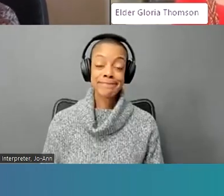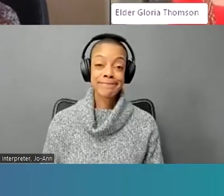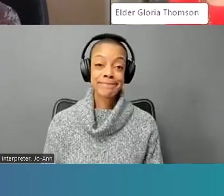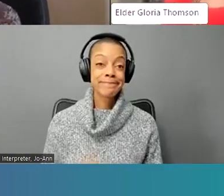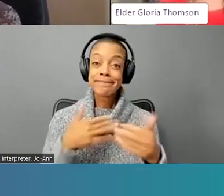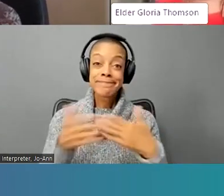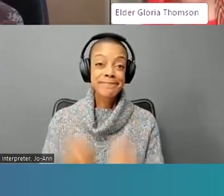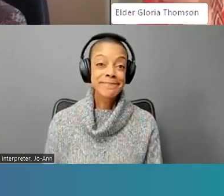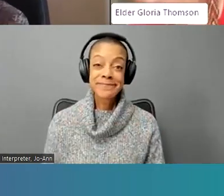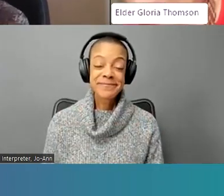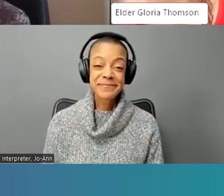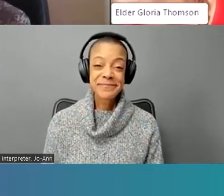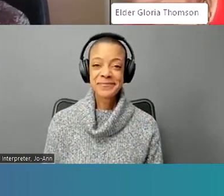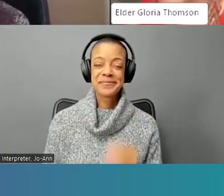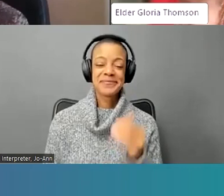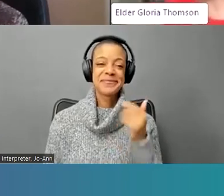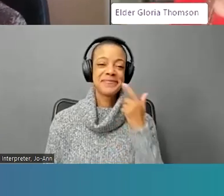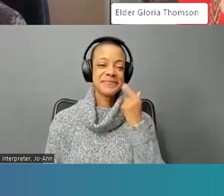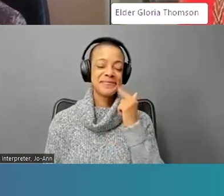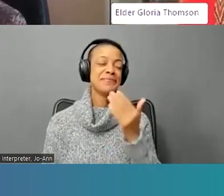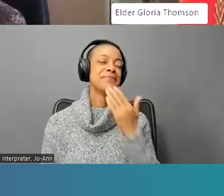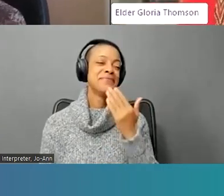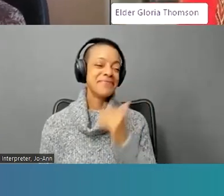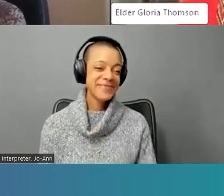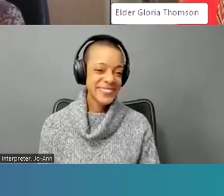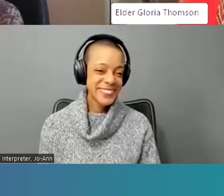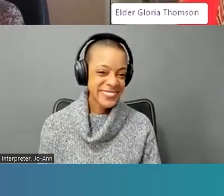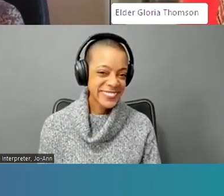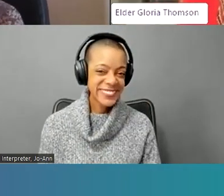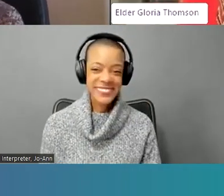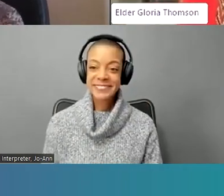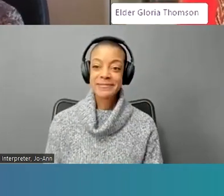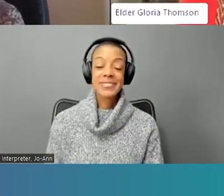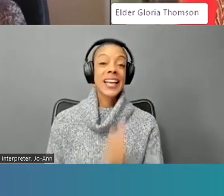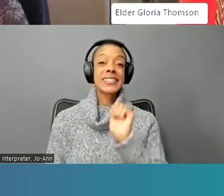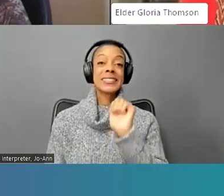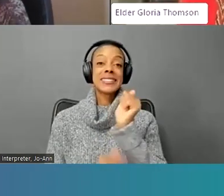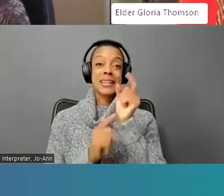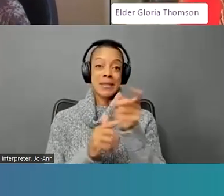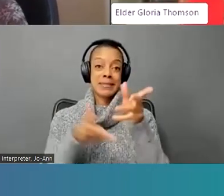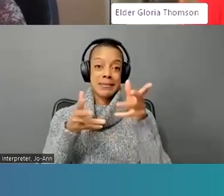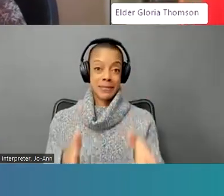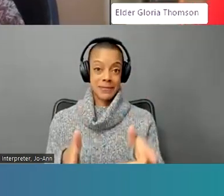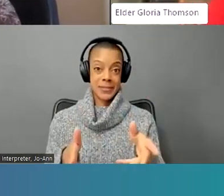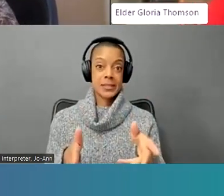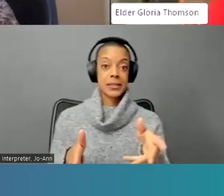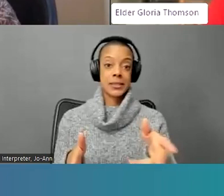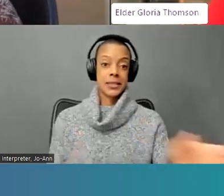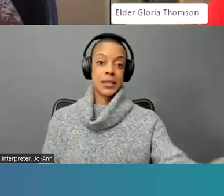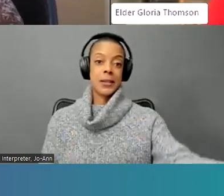thank you. Ingach Naulaq. Okay, so we have like 10 more minutes before the end of this